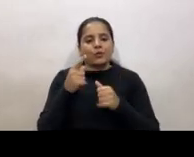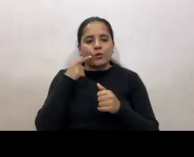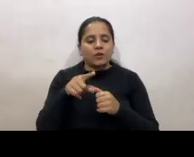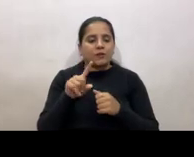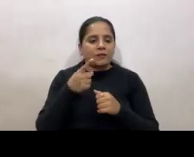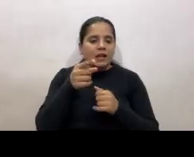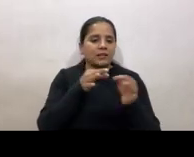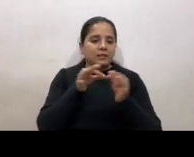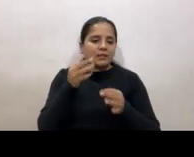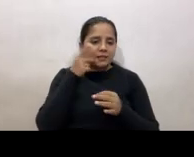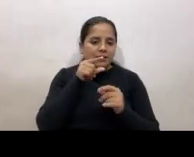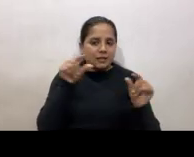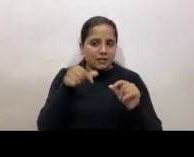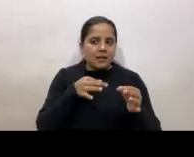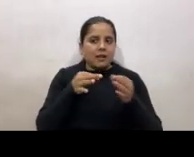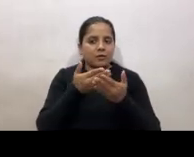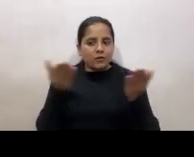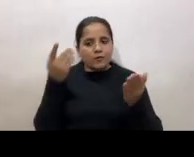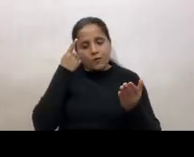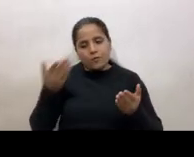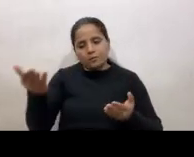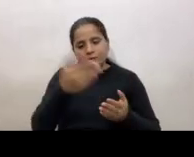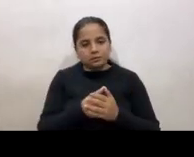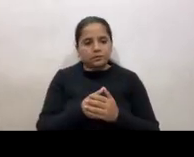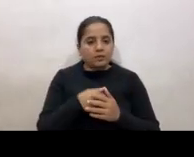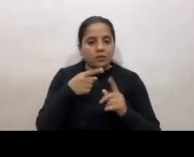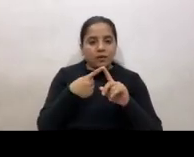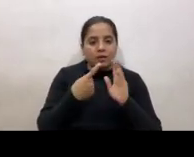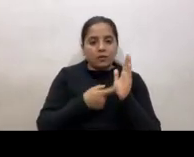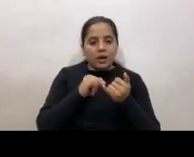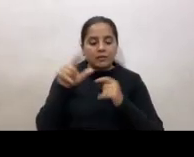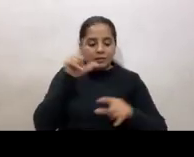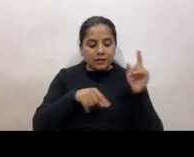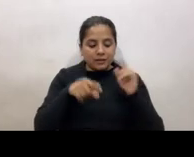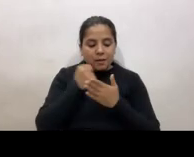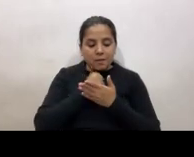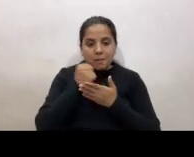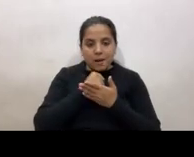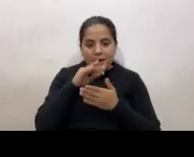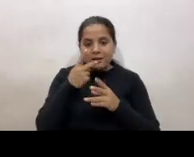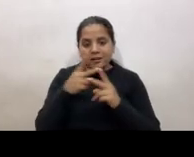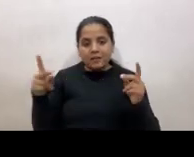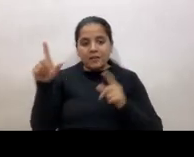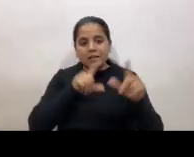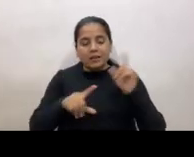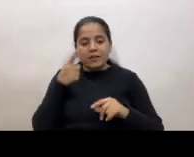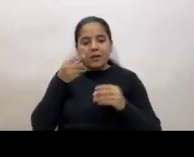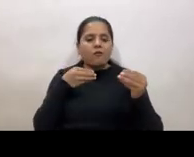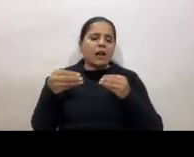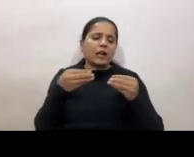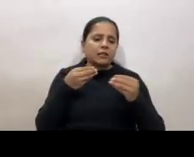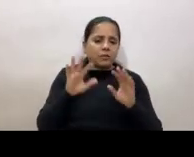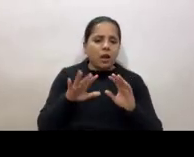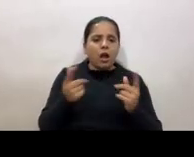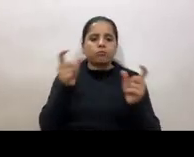first definition. Let me read it out for you. Translanguaging is the practice of using multiple languages flexibly